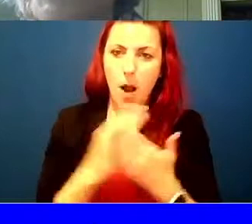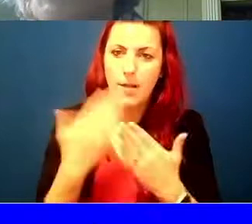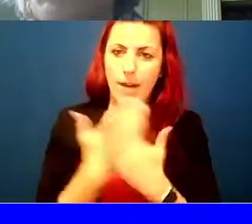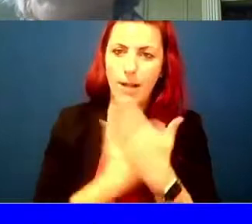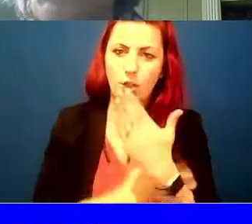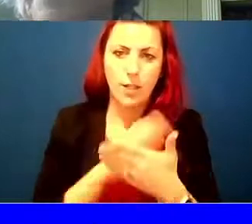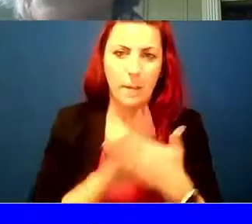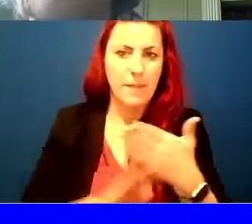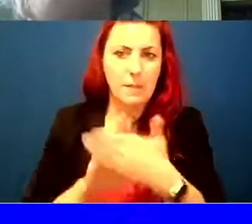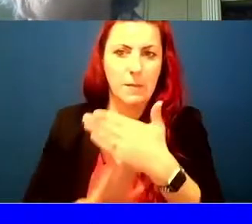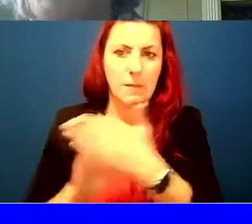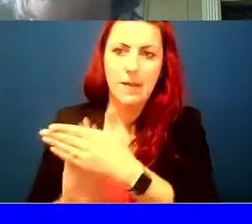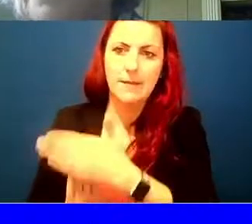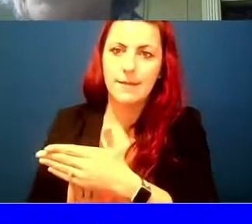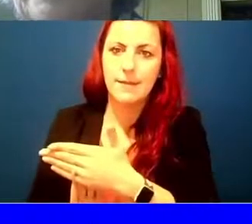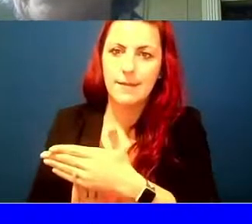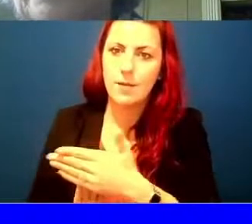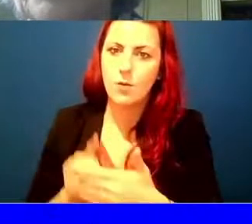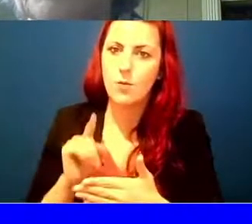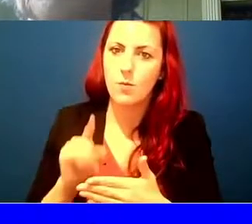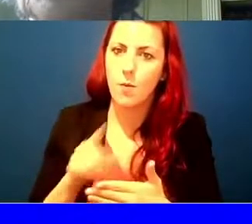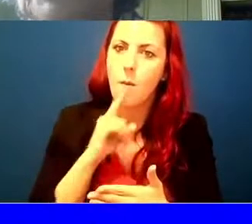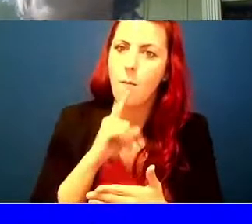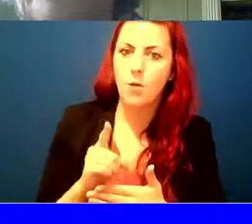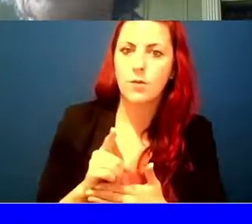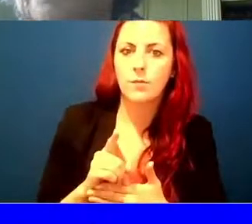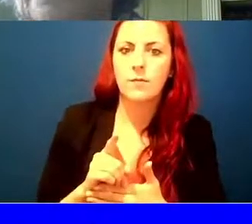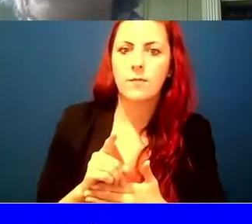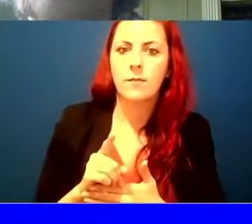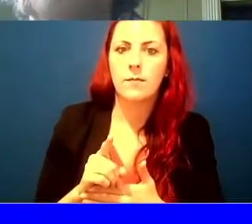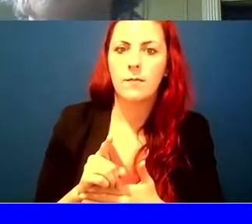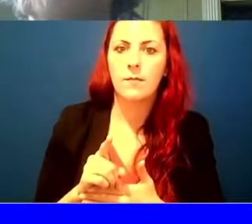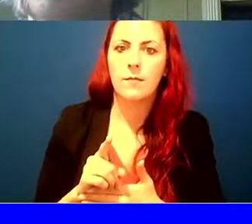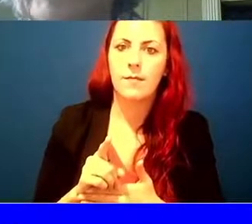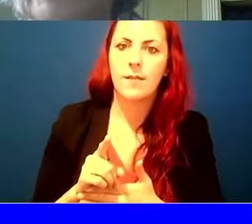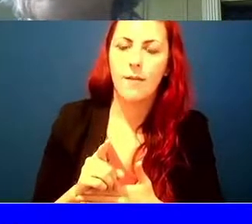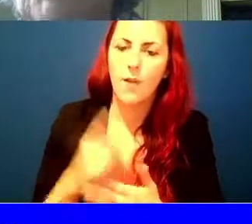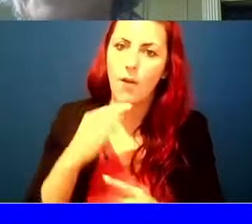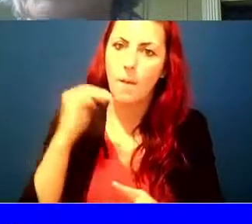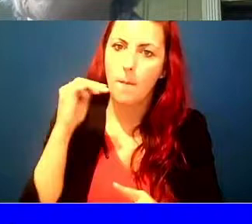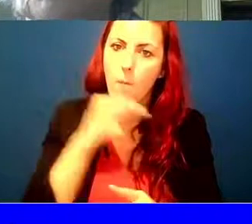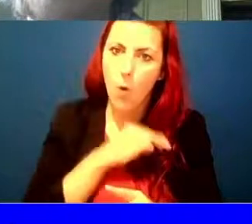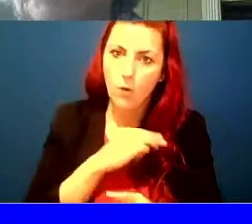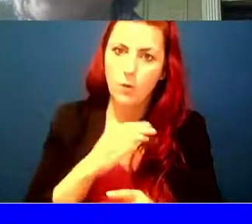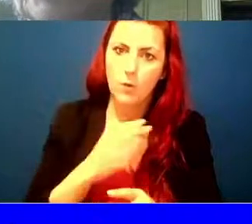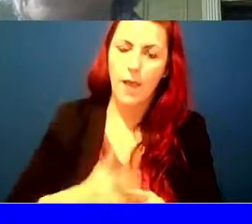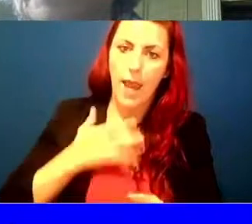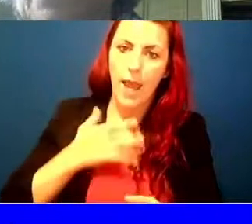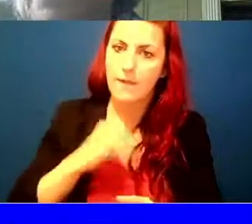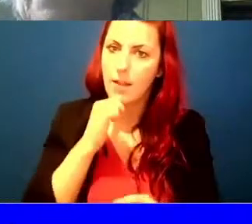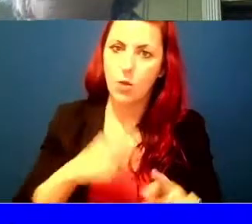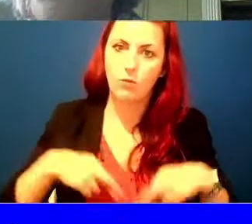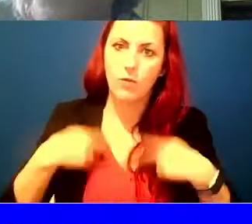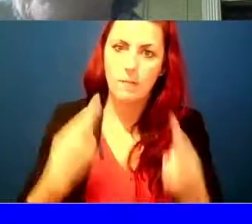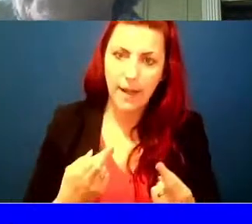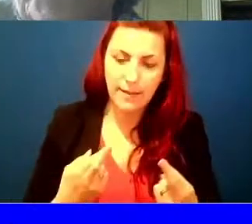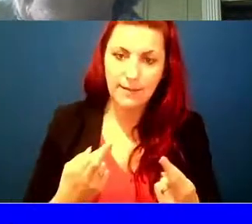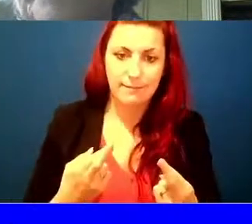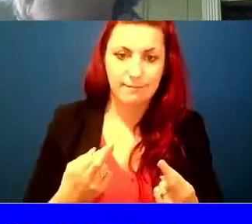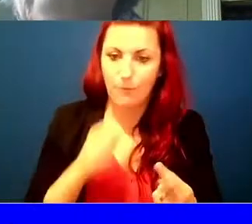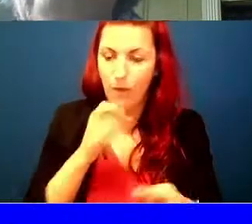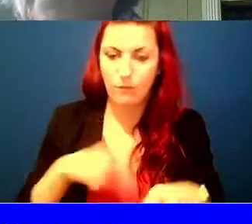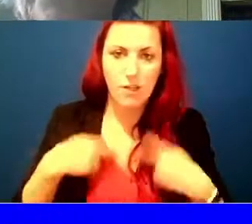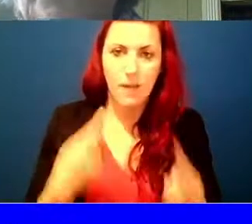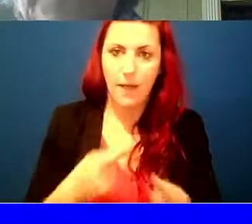and organisations that are very costly on individual lives and do not respect the rights or dignity of the